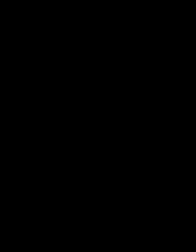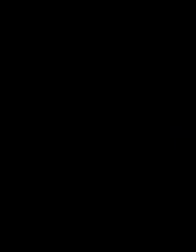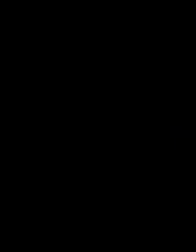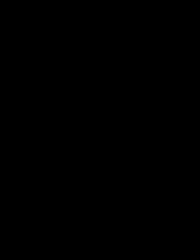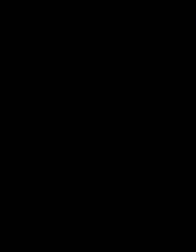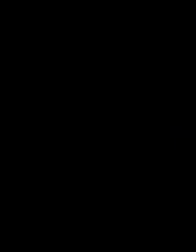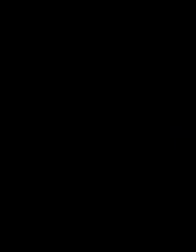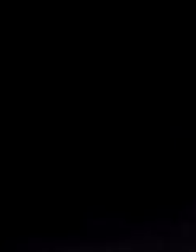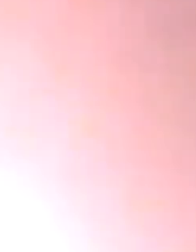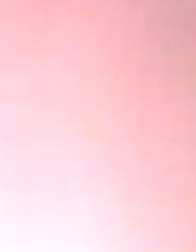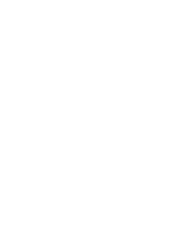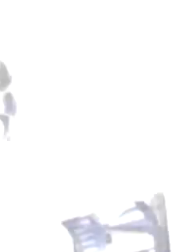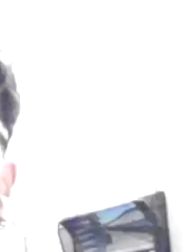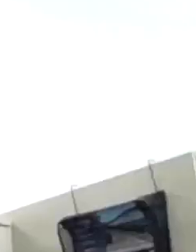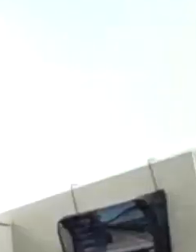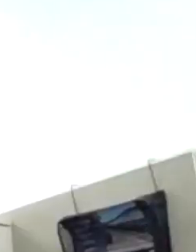Okay, so